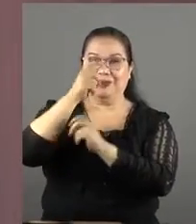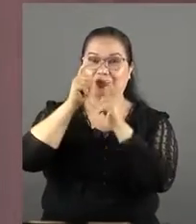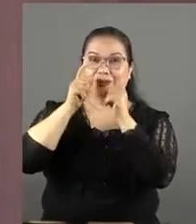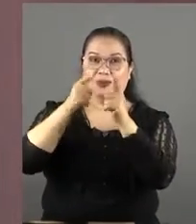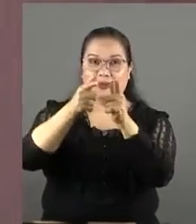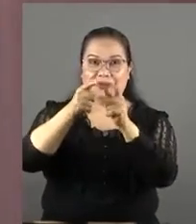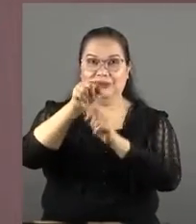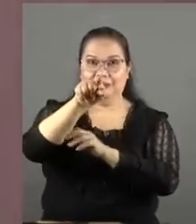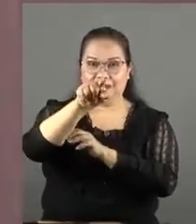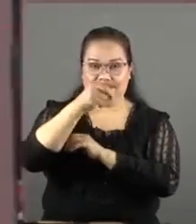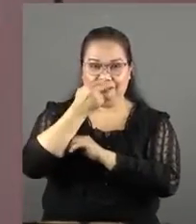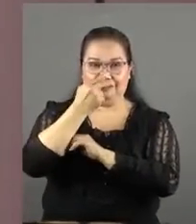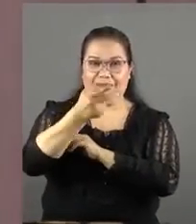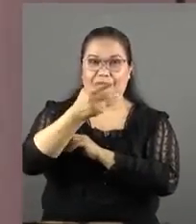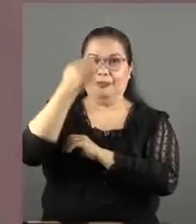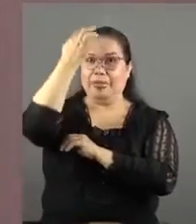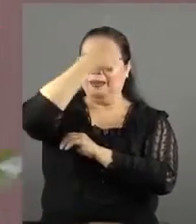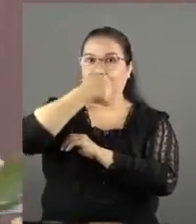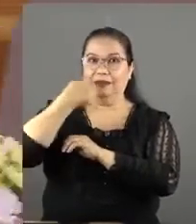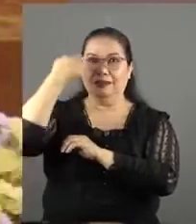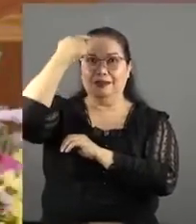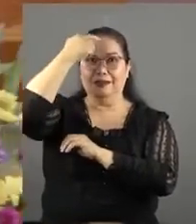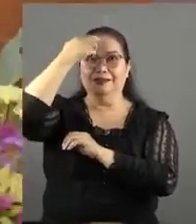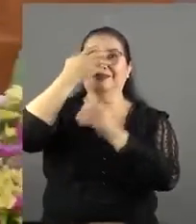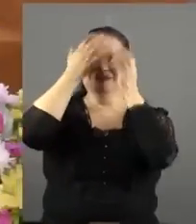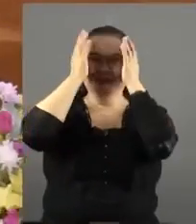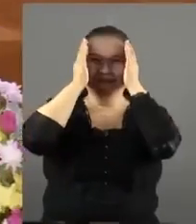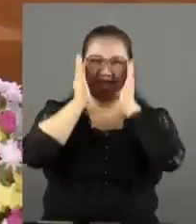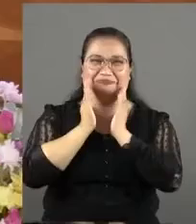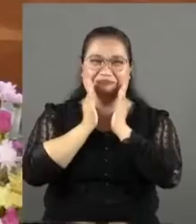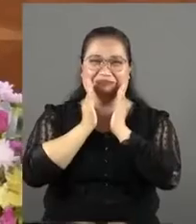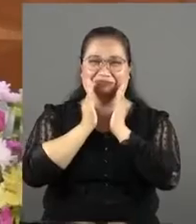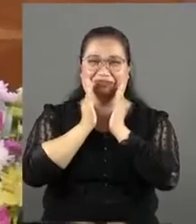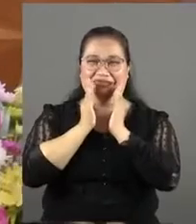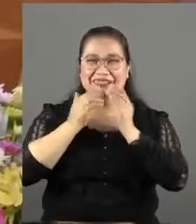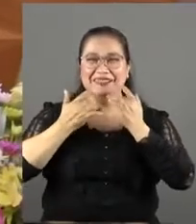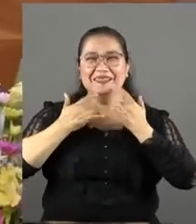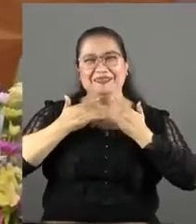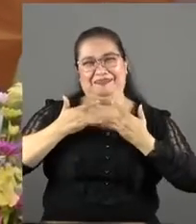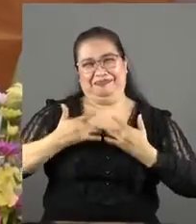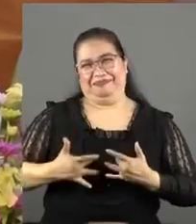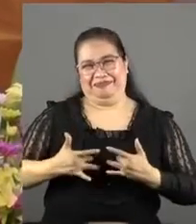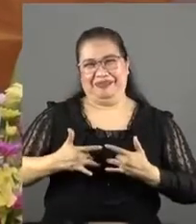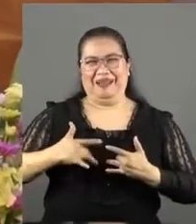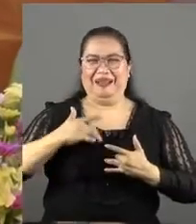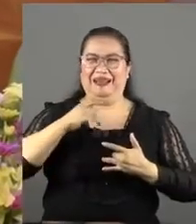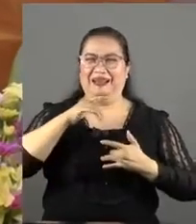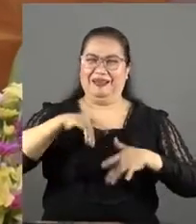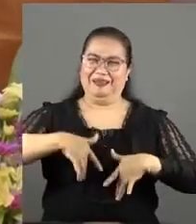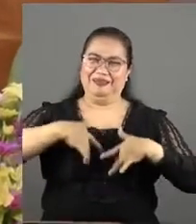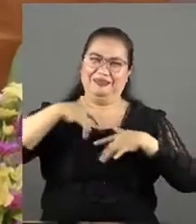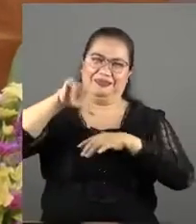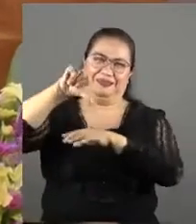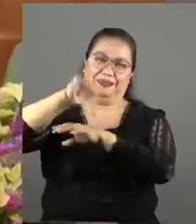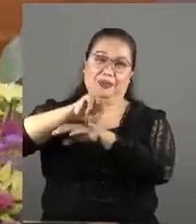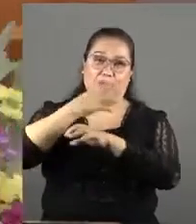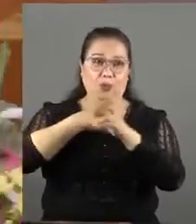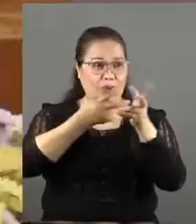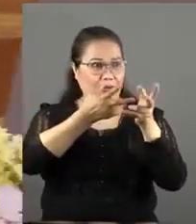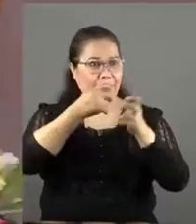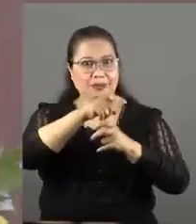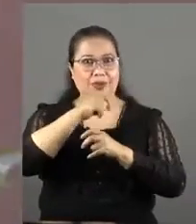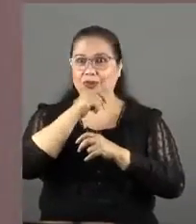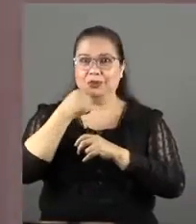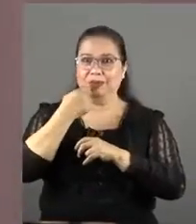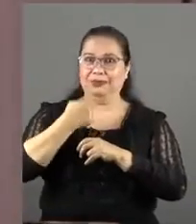at me and my face is long, my life looks sour and glum, and you're probably asking, why should I listen to you? You're not